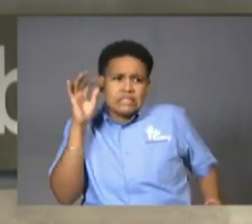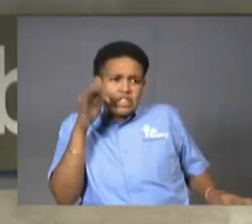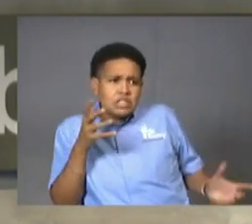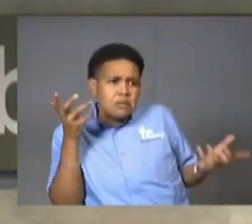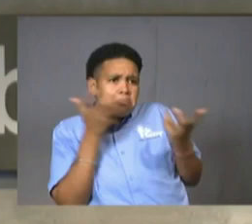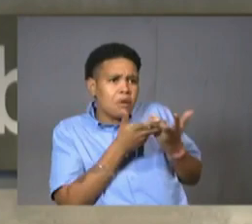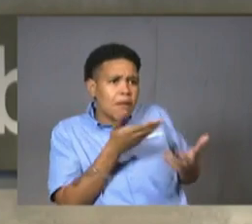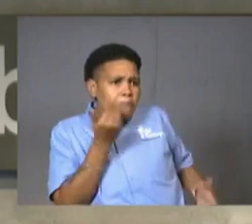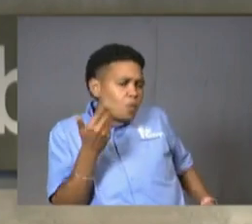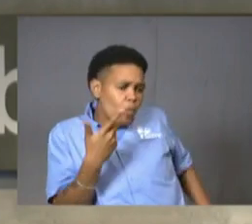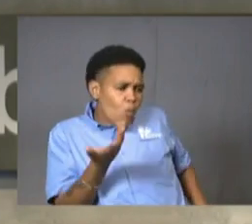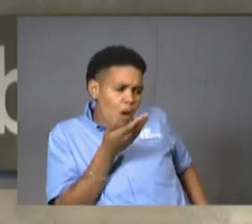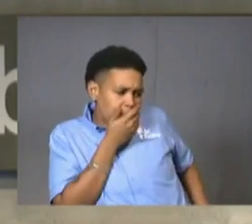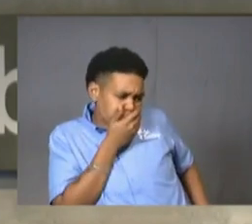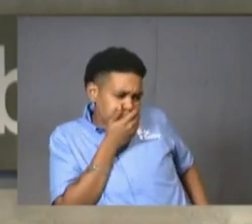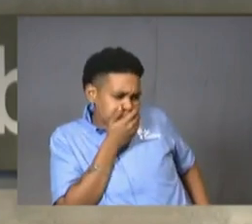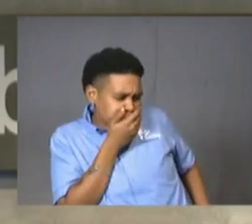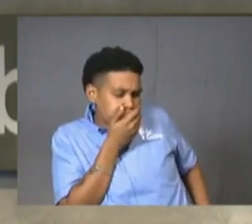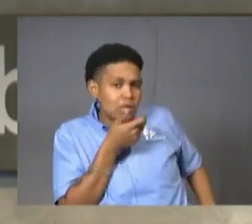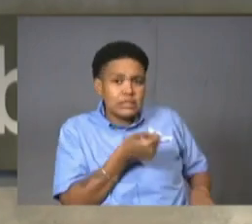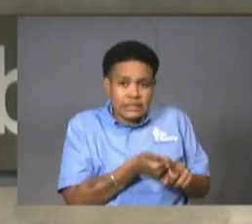to ensure that